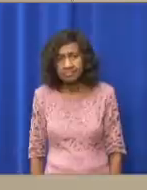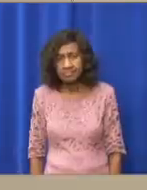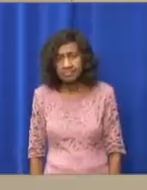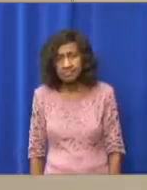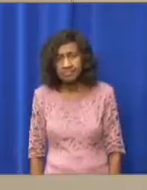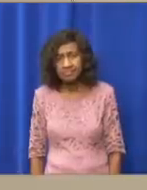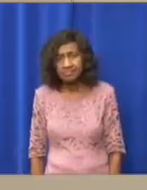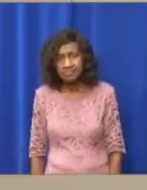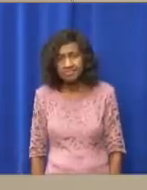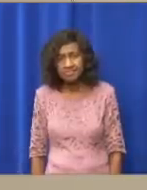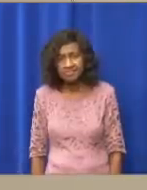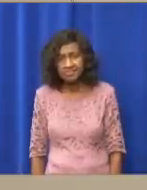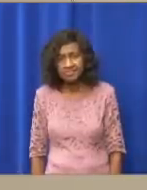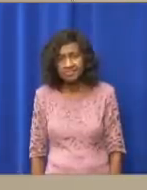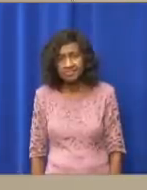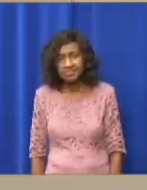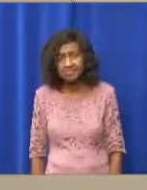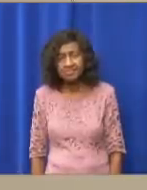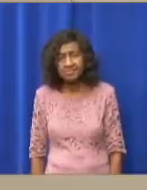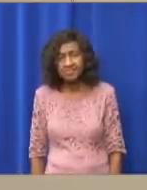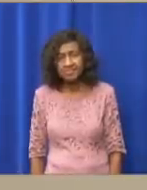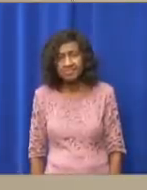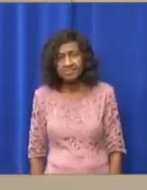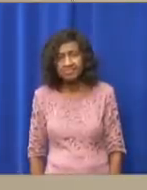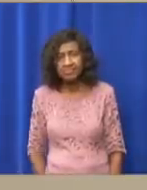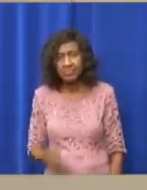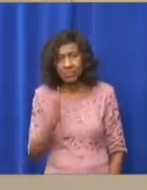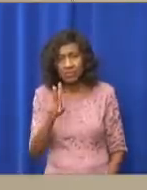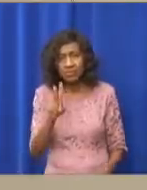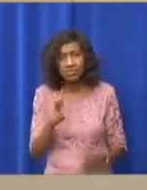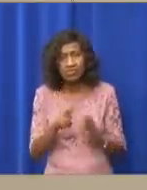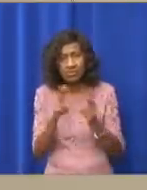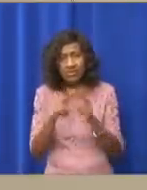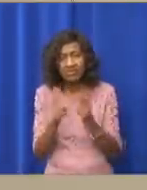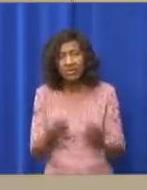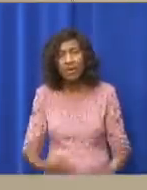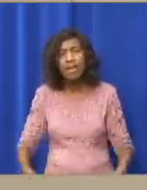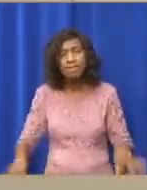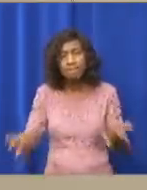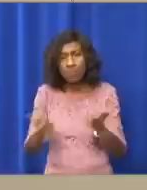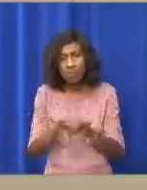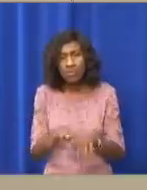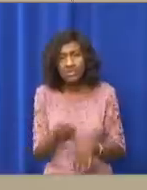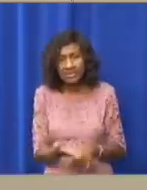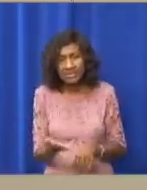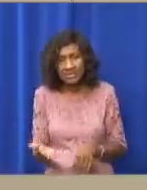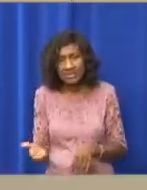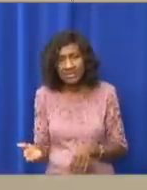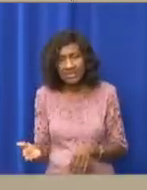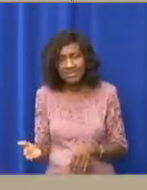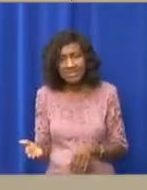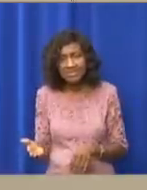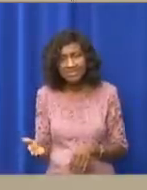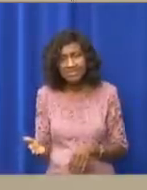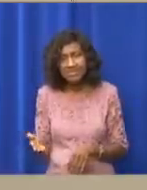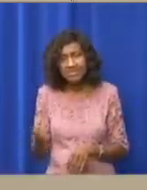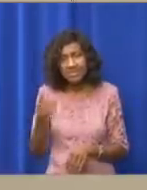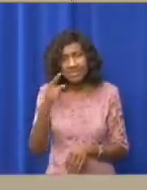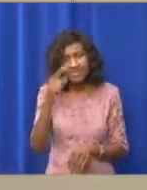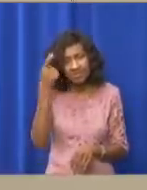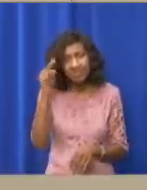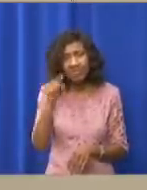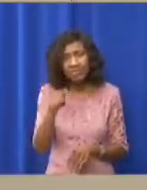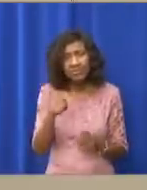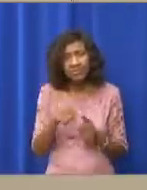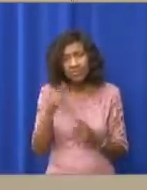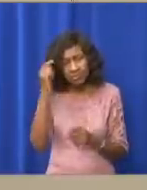So those are 2 key points that I know have been very, very important to people. And the